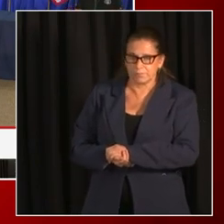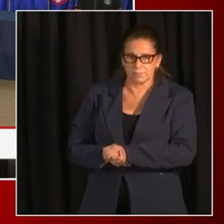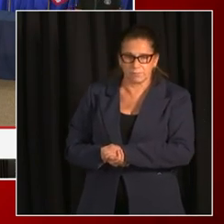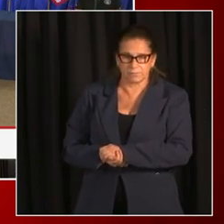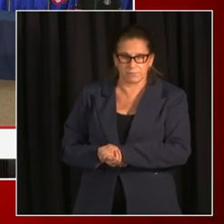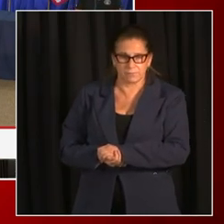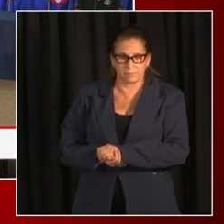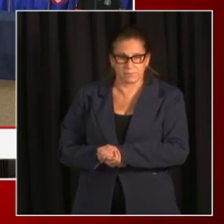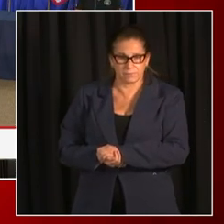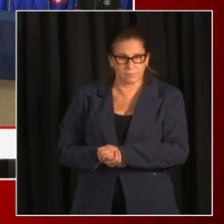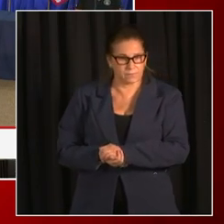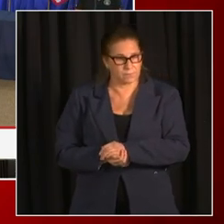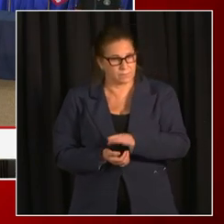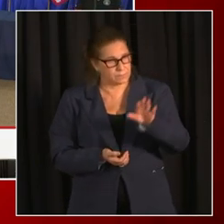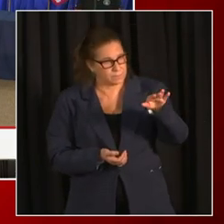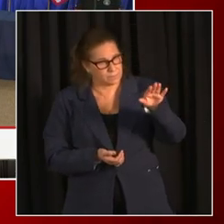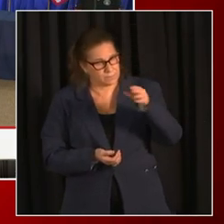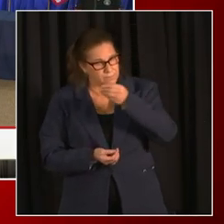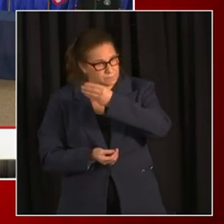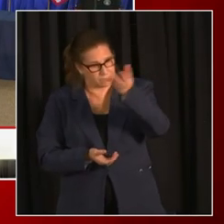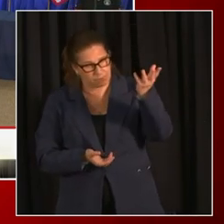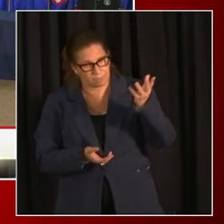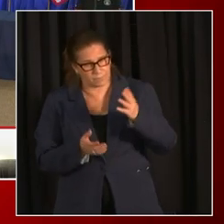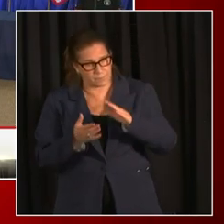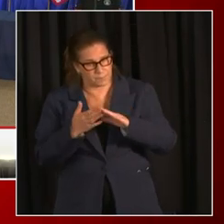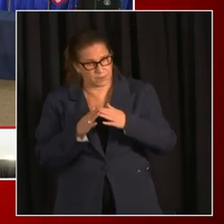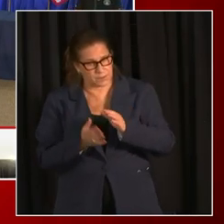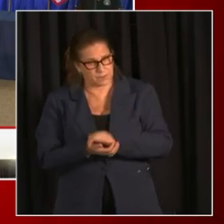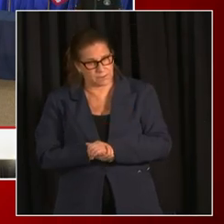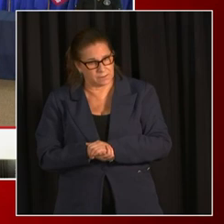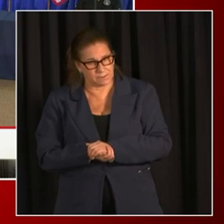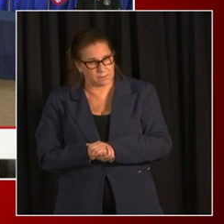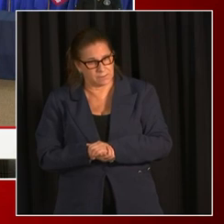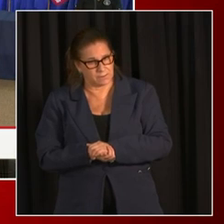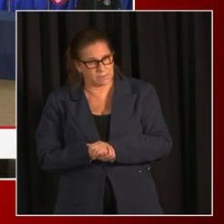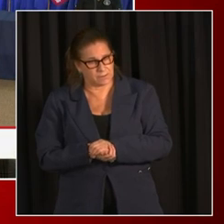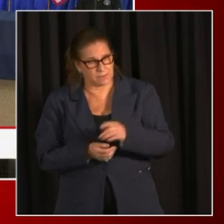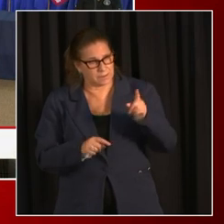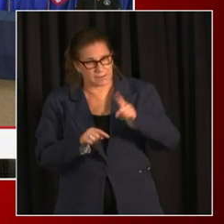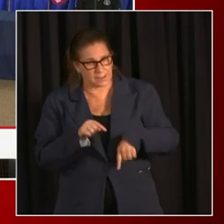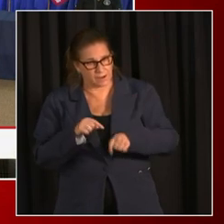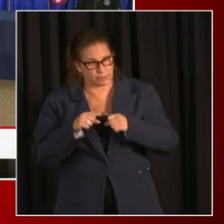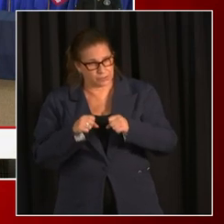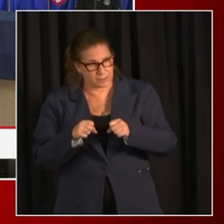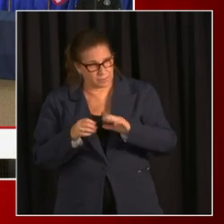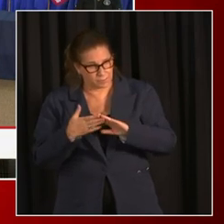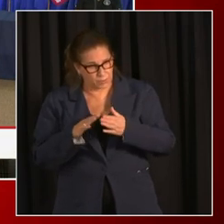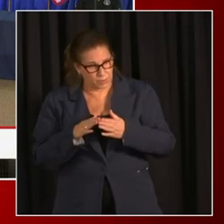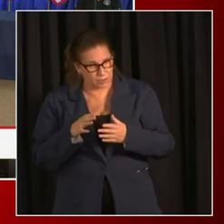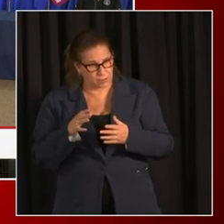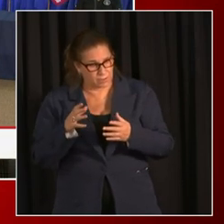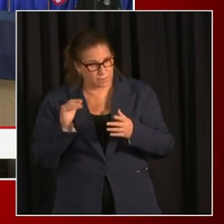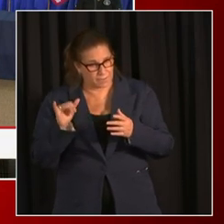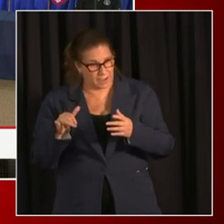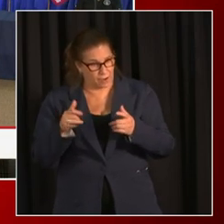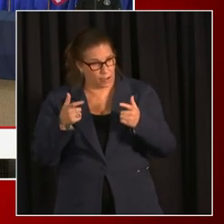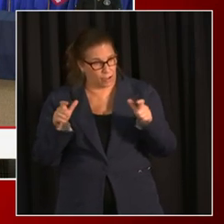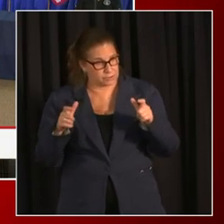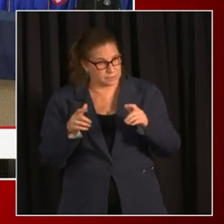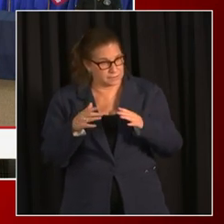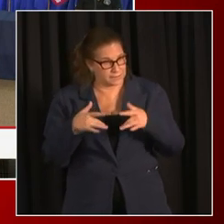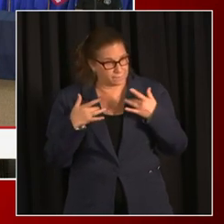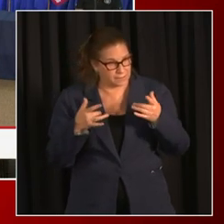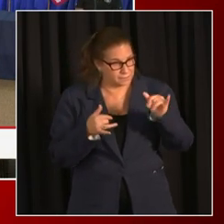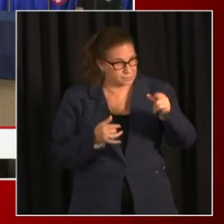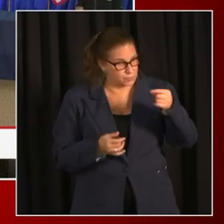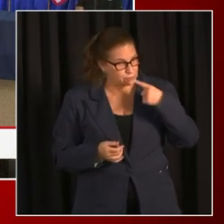Is Yes. your message to the community, you said, a week ago that you cannot protect the community at these large events, is that still your message to